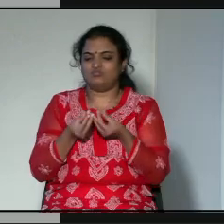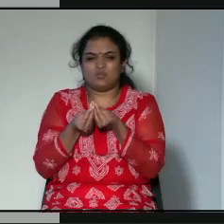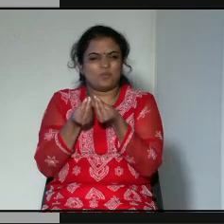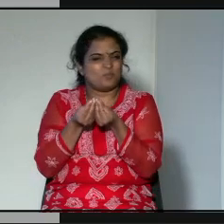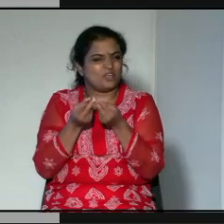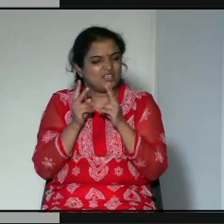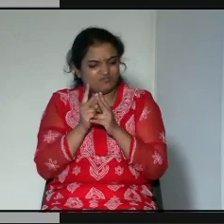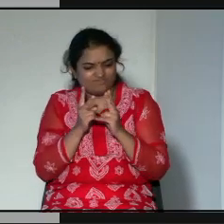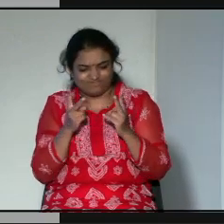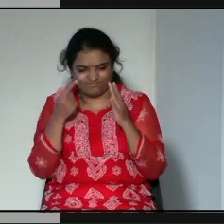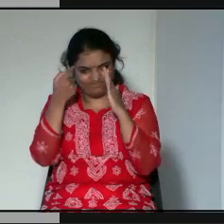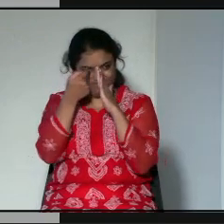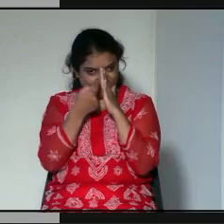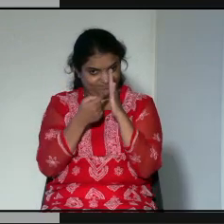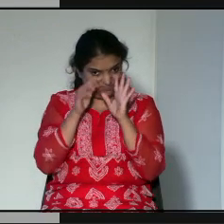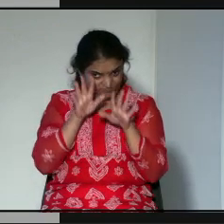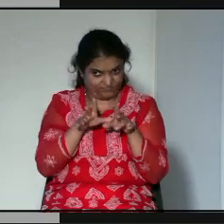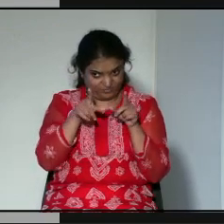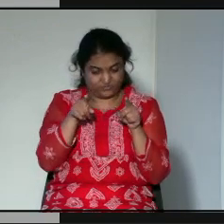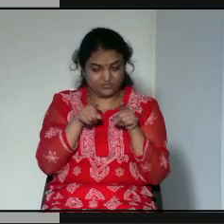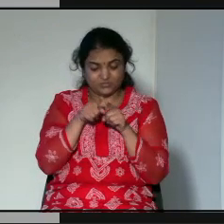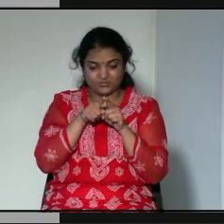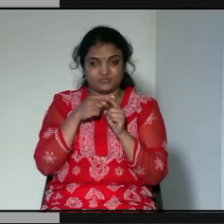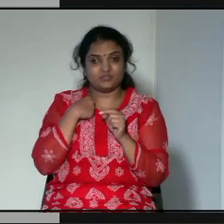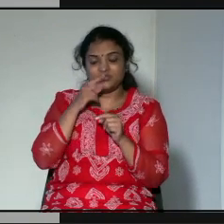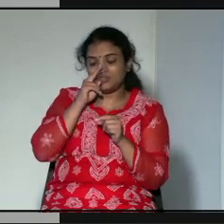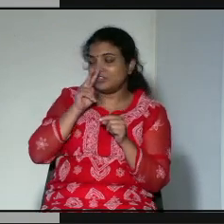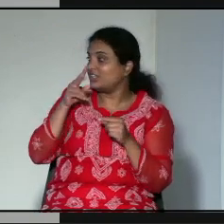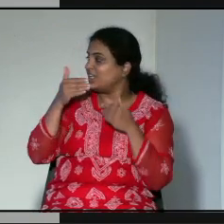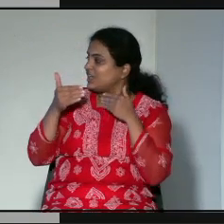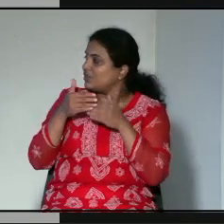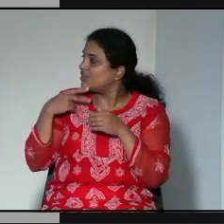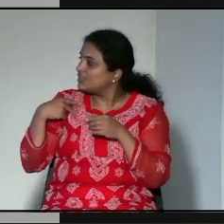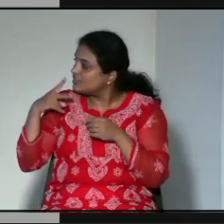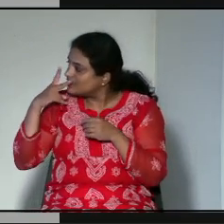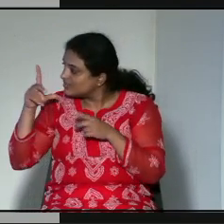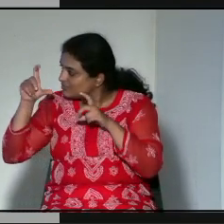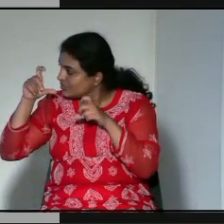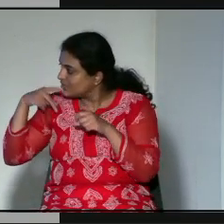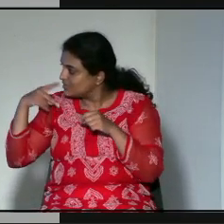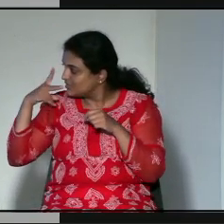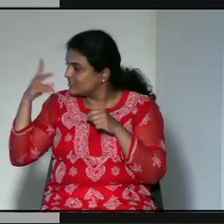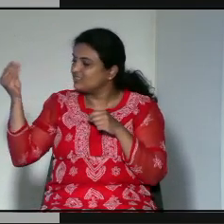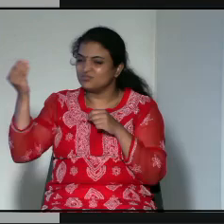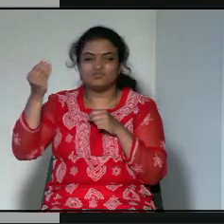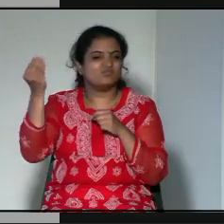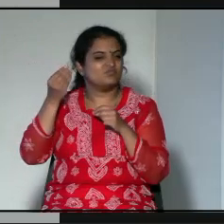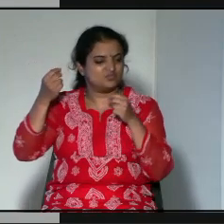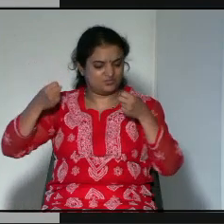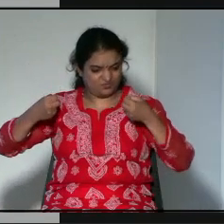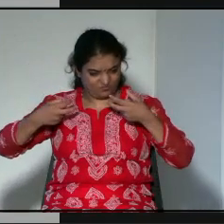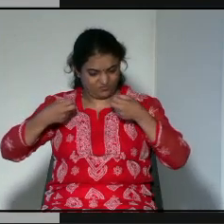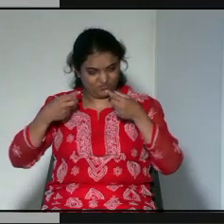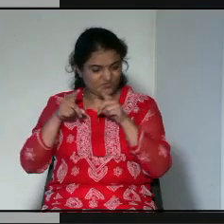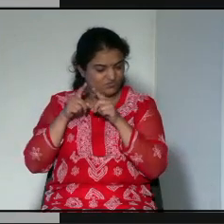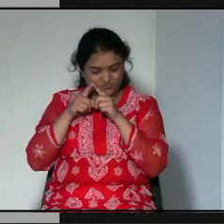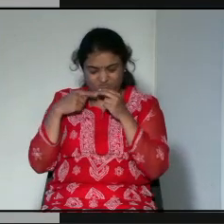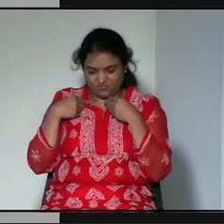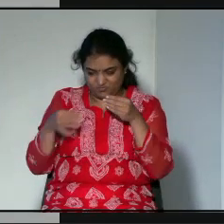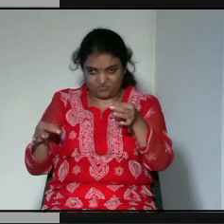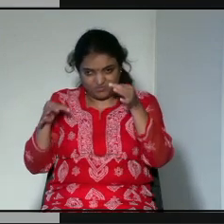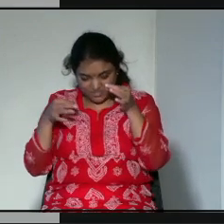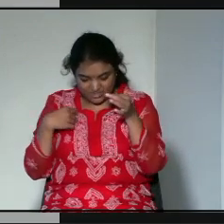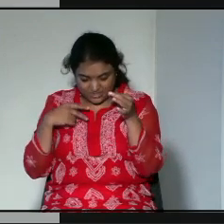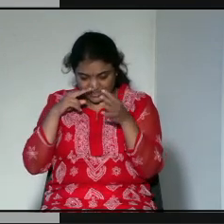Living, I'll look quite closely, both through photographs and some description, into a working method. My